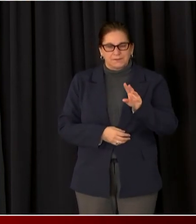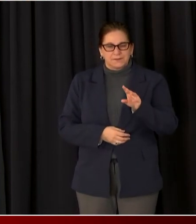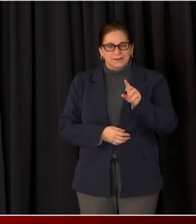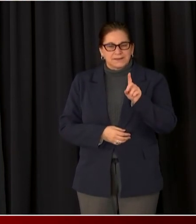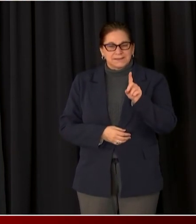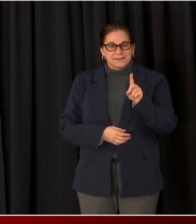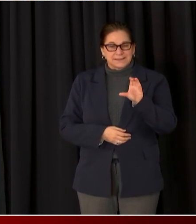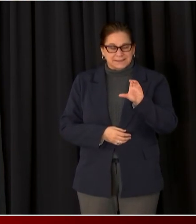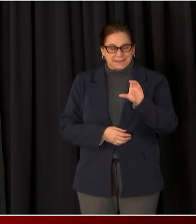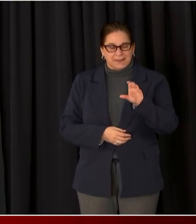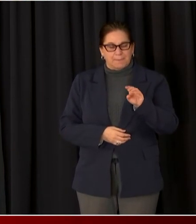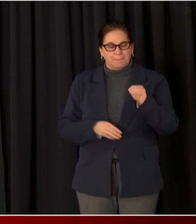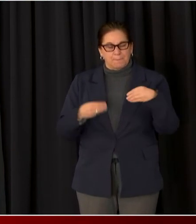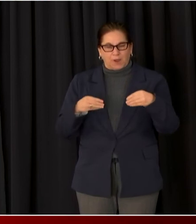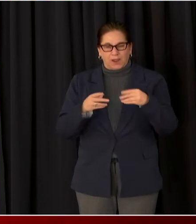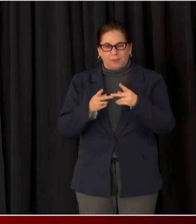to